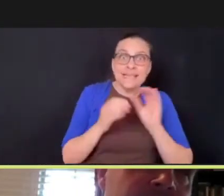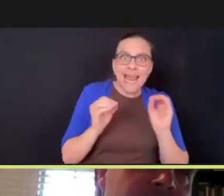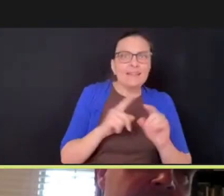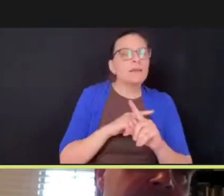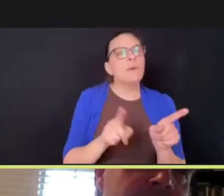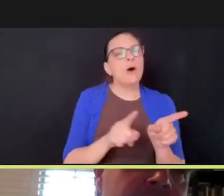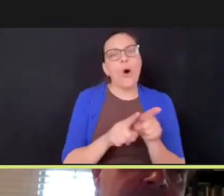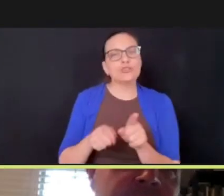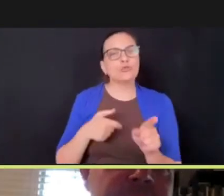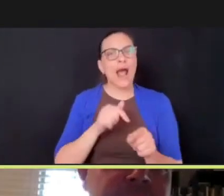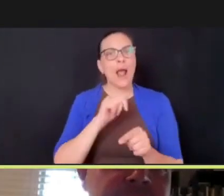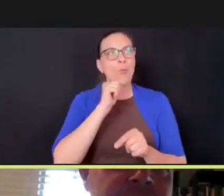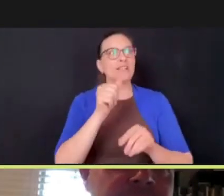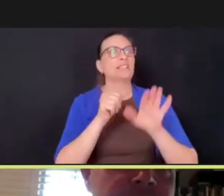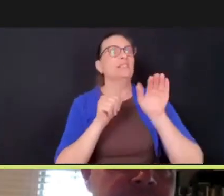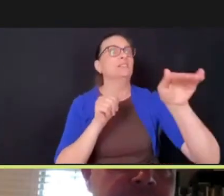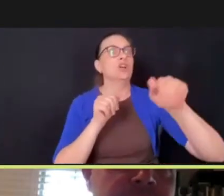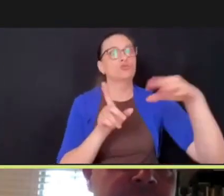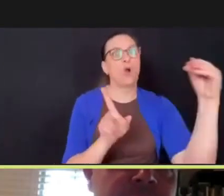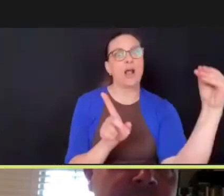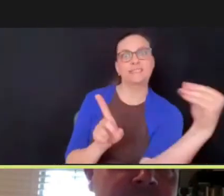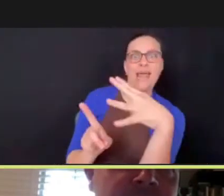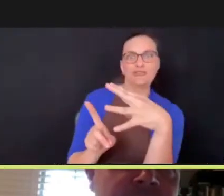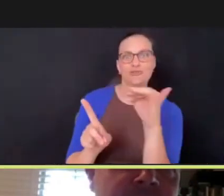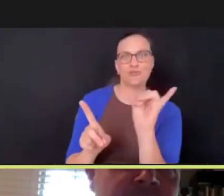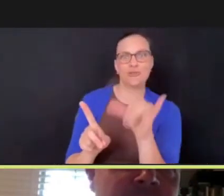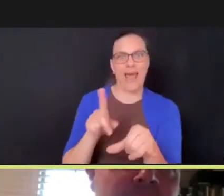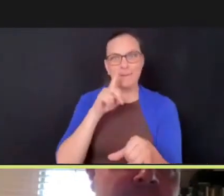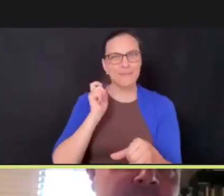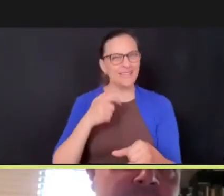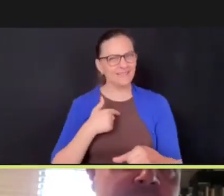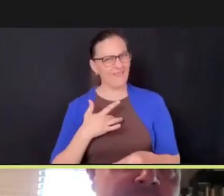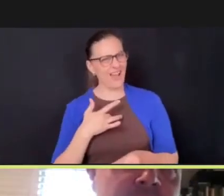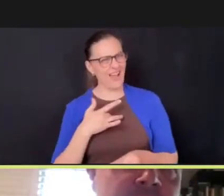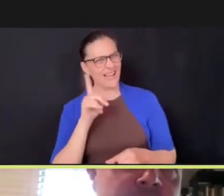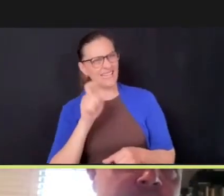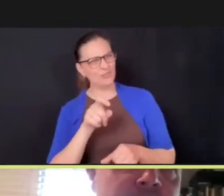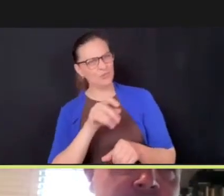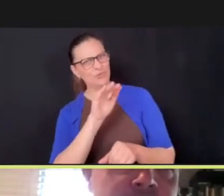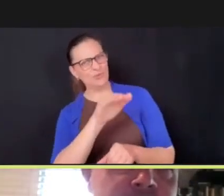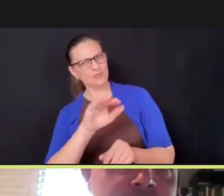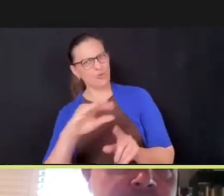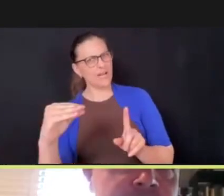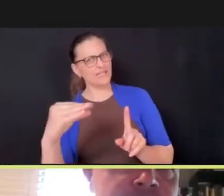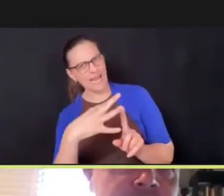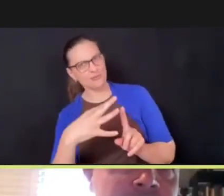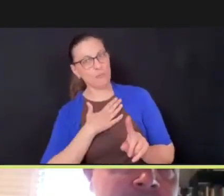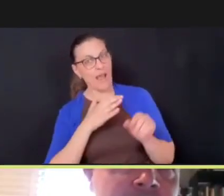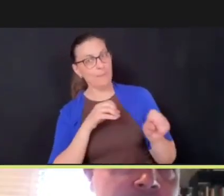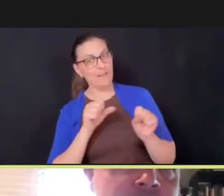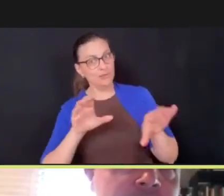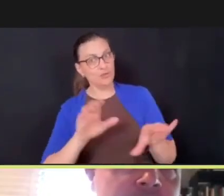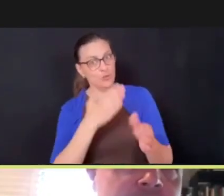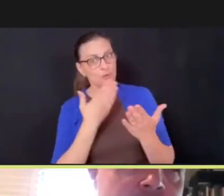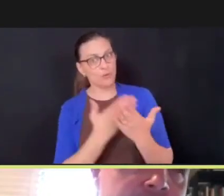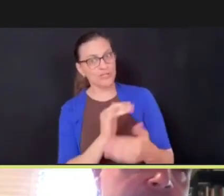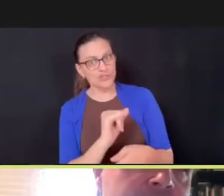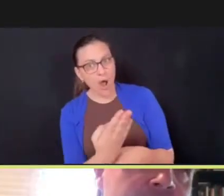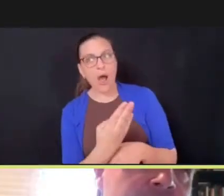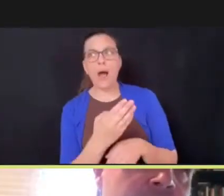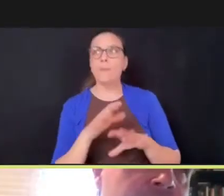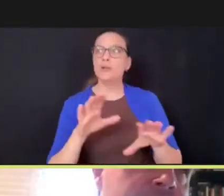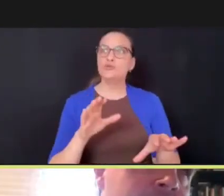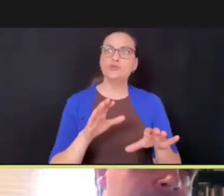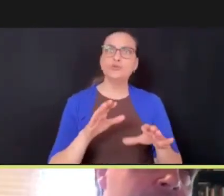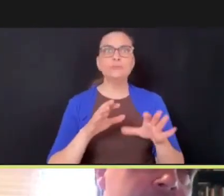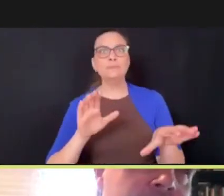felt like I needed to draw attention to my ability to do the job, or to be a good postdoc, or to be a good graduate